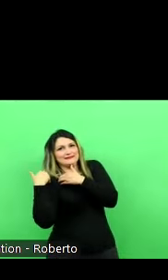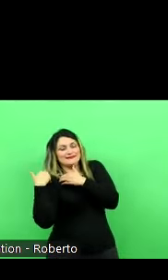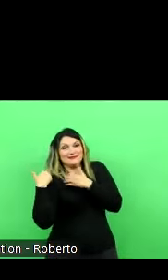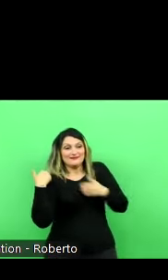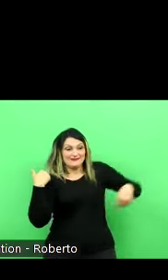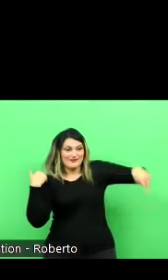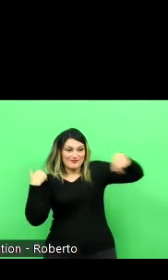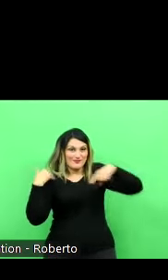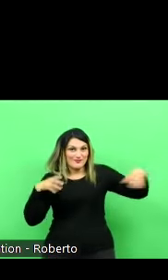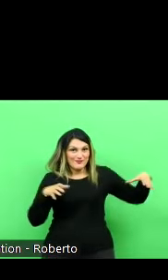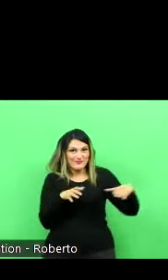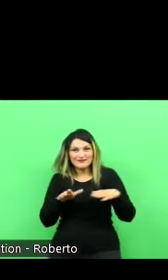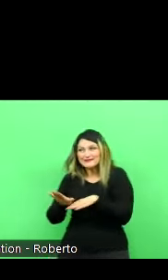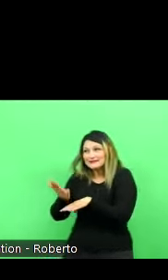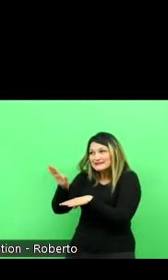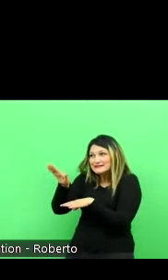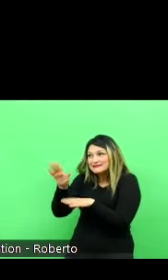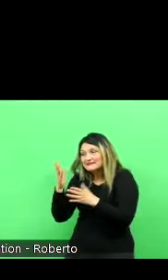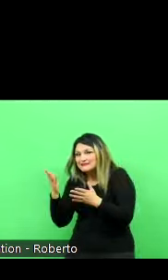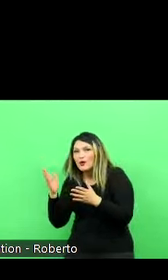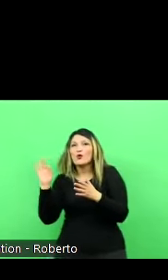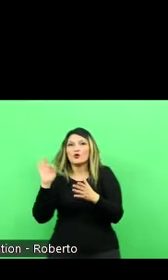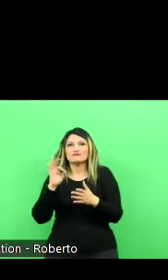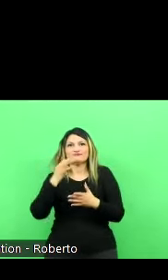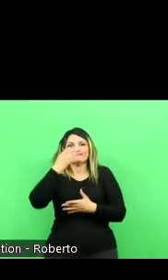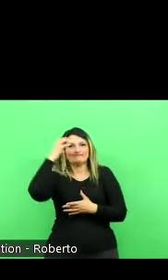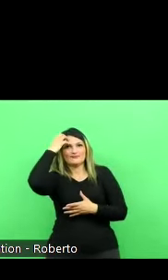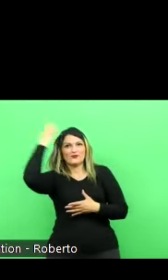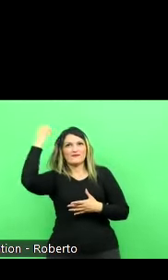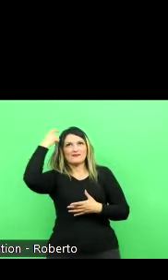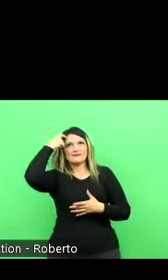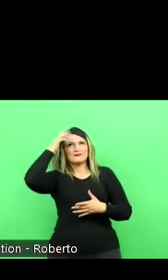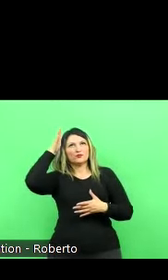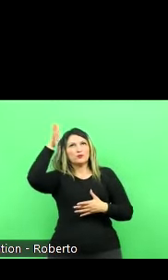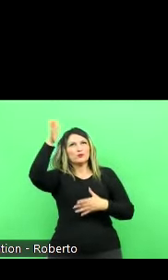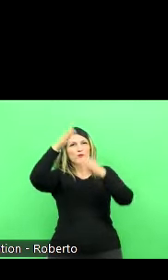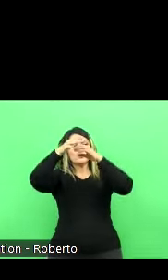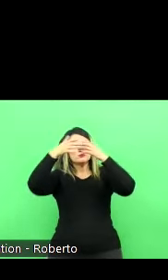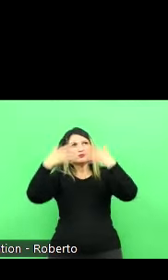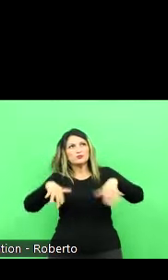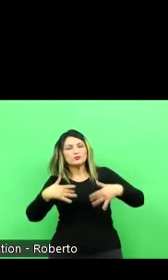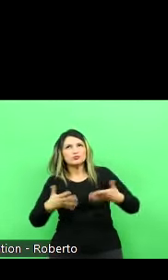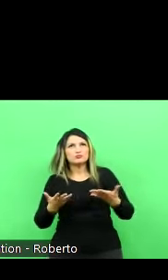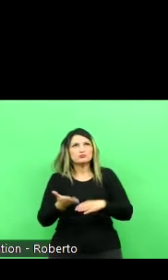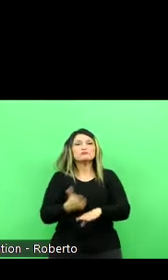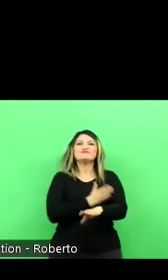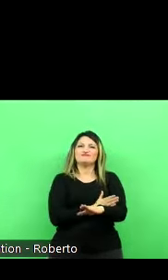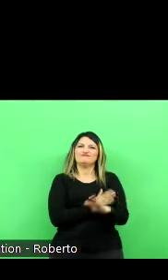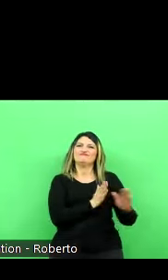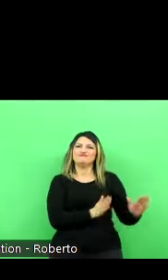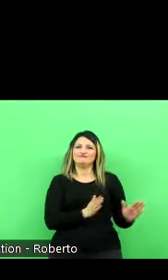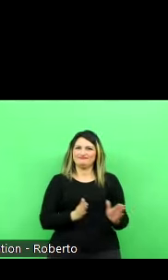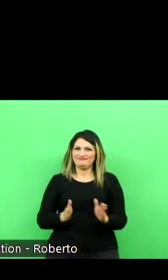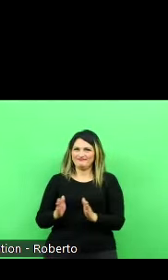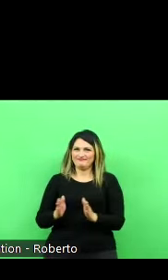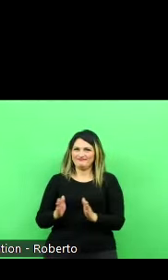which is very delicate. So in order to do this, we have to have strategic partnerships with